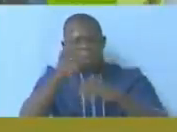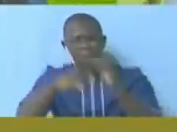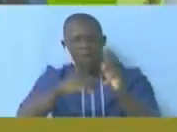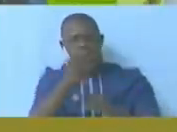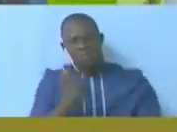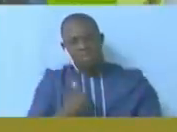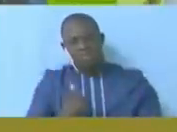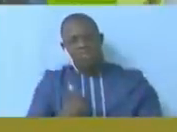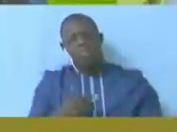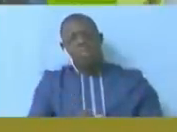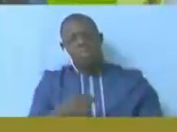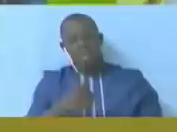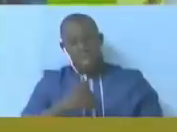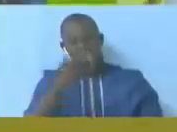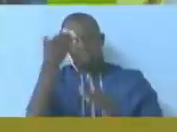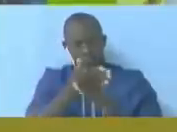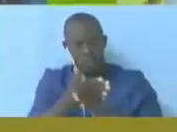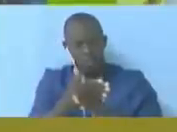believe